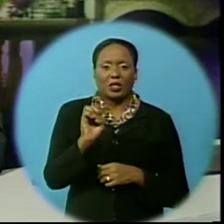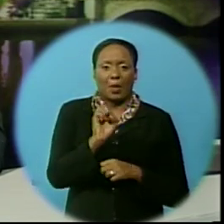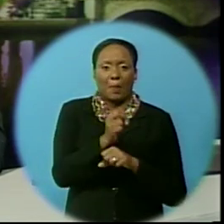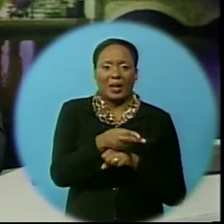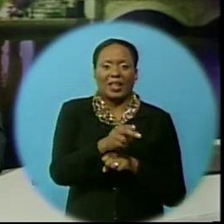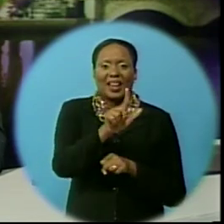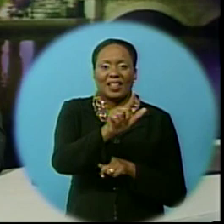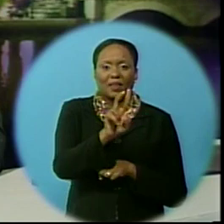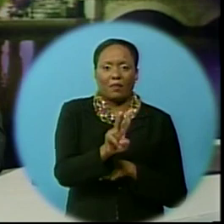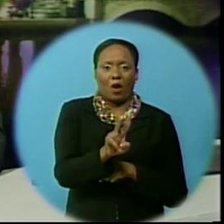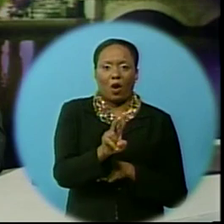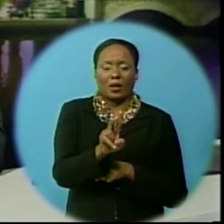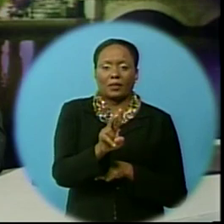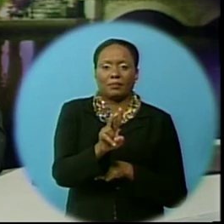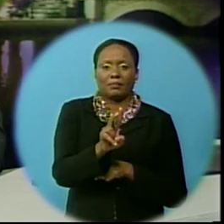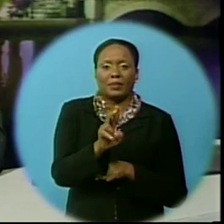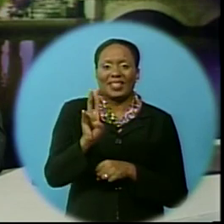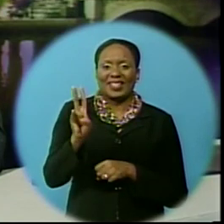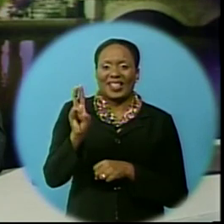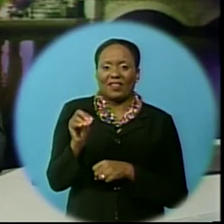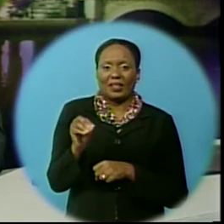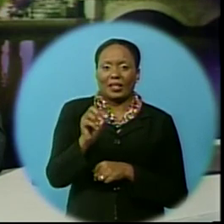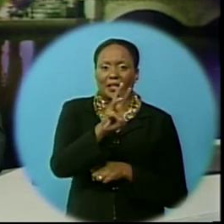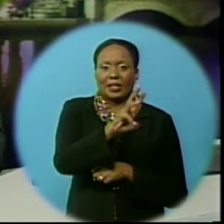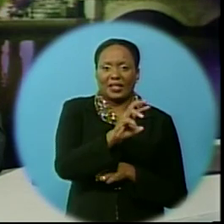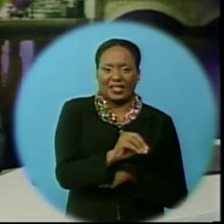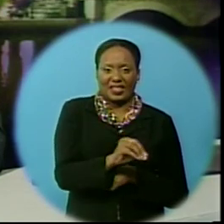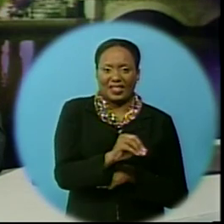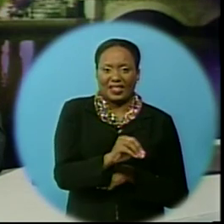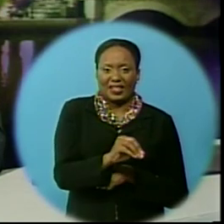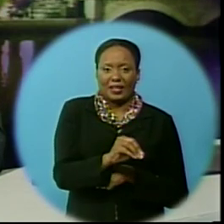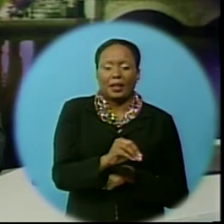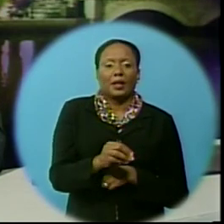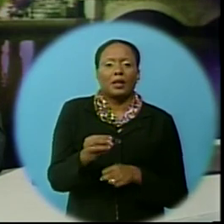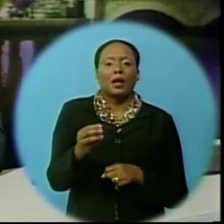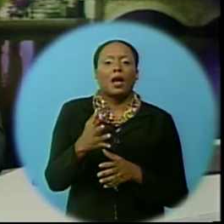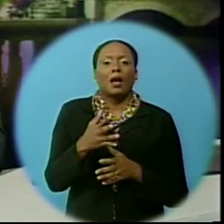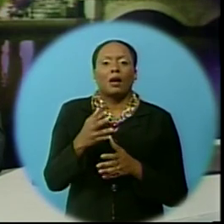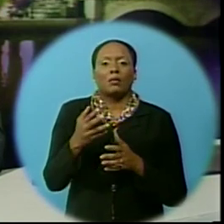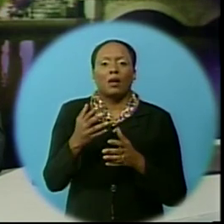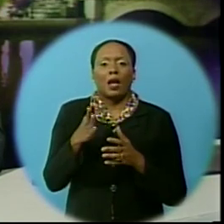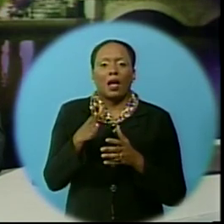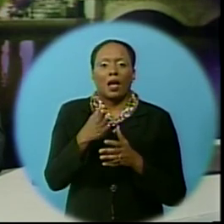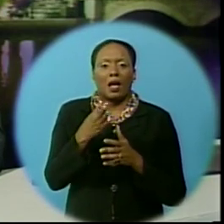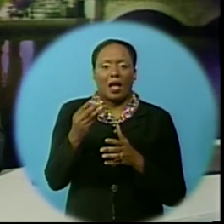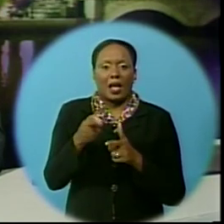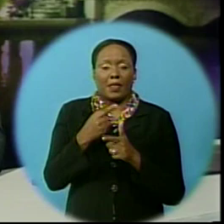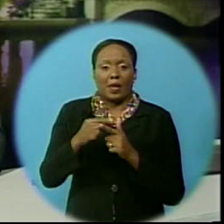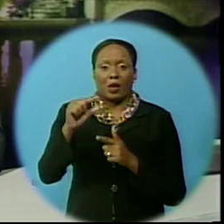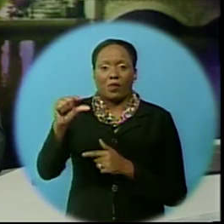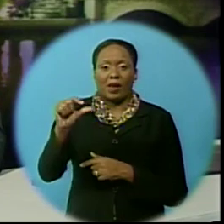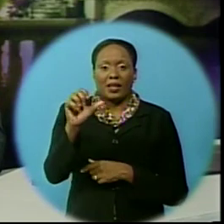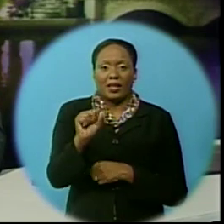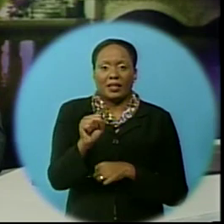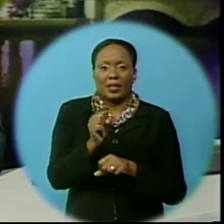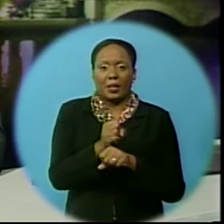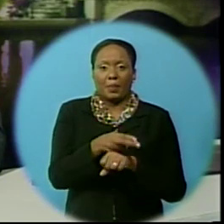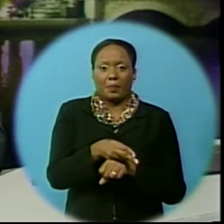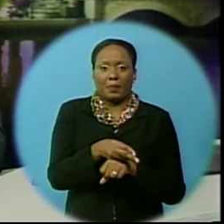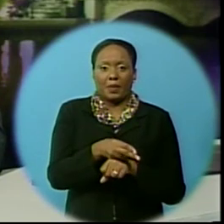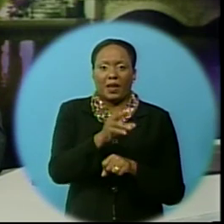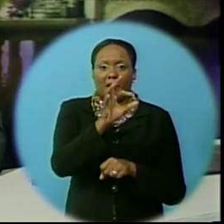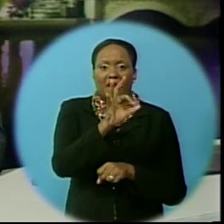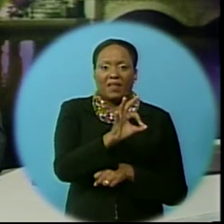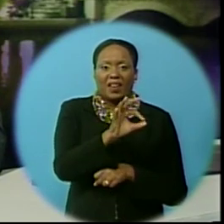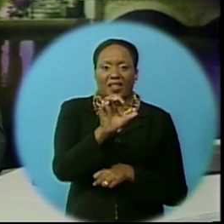defeated Leicester Vaughan 70-60 to book their first spot in the final. CBC's Shane Jones reports on how Great and Scilly